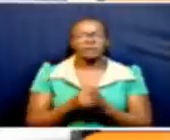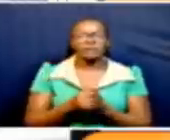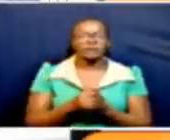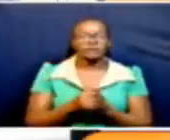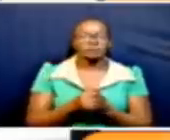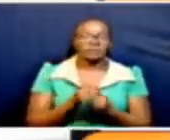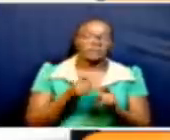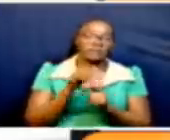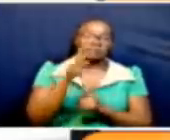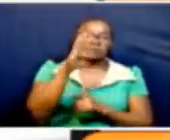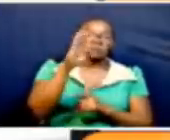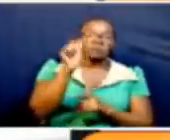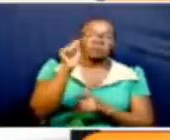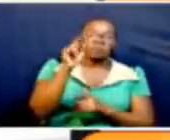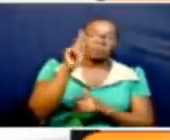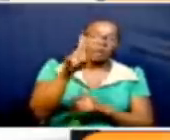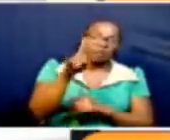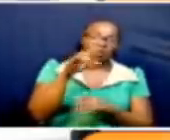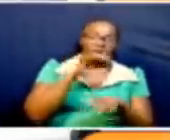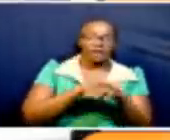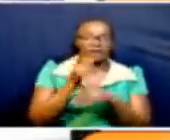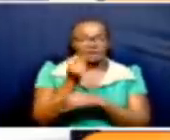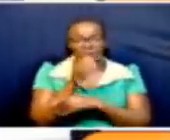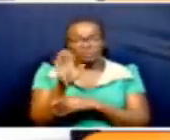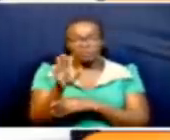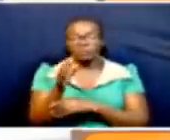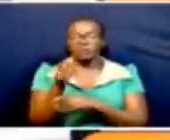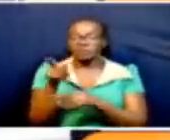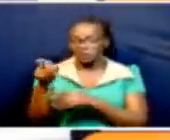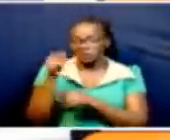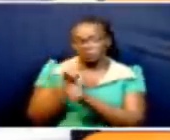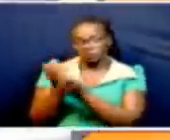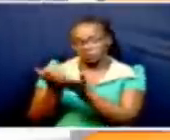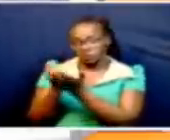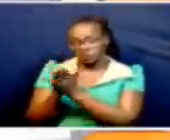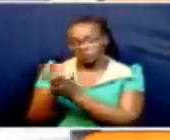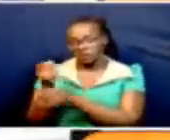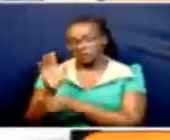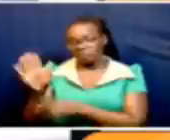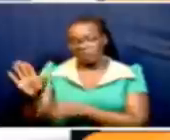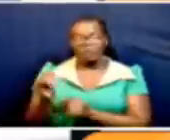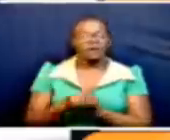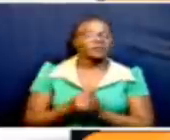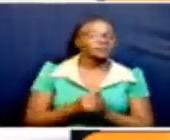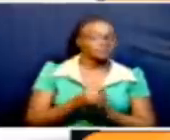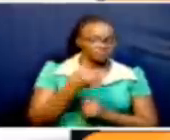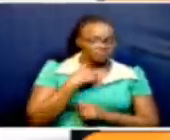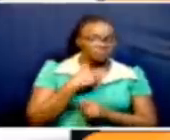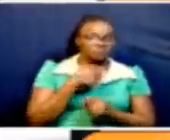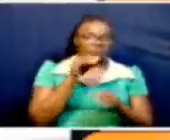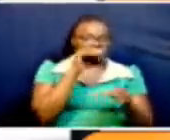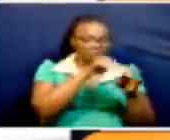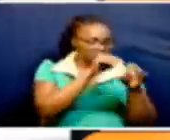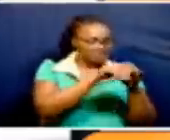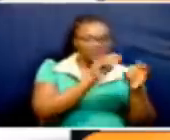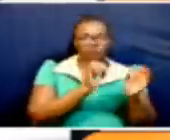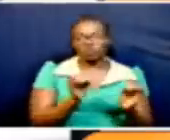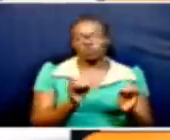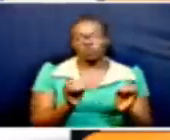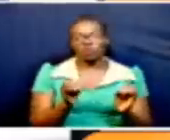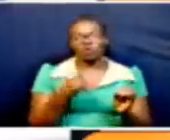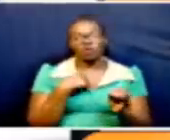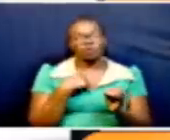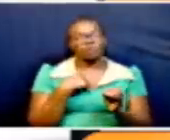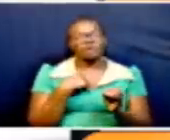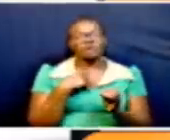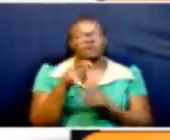his salary, I get my salary. Babu does business with his salary. He invests somewhere else. Yeah. I don't invest. I run